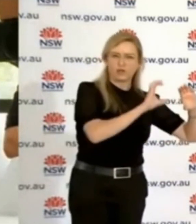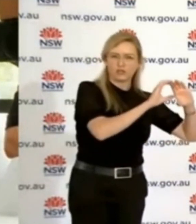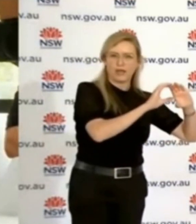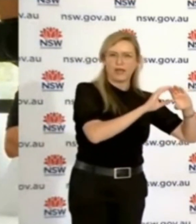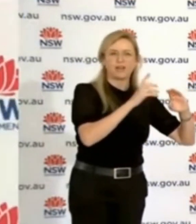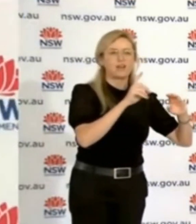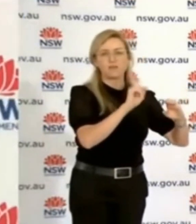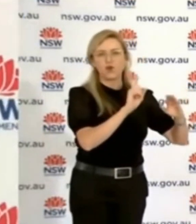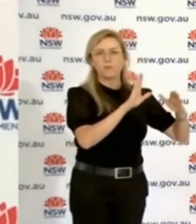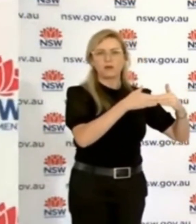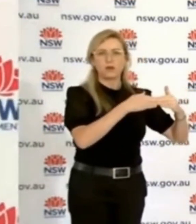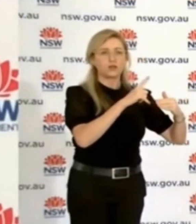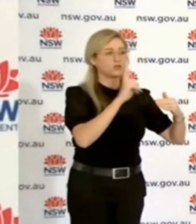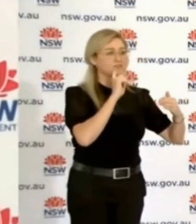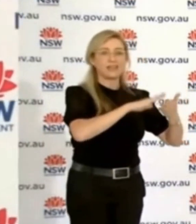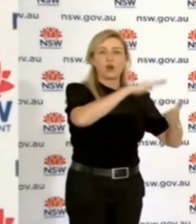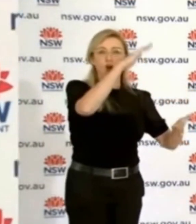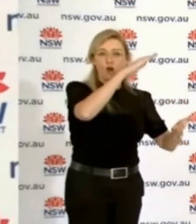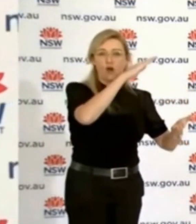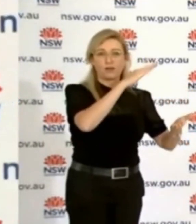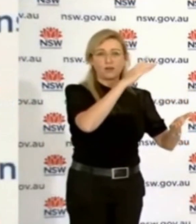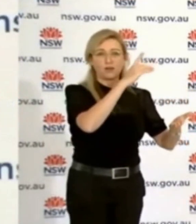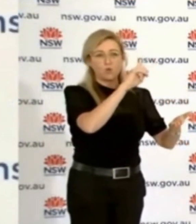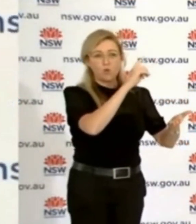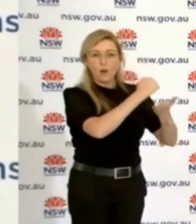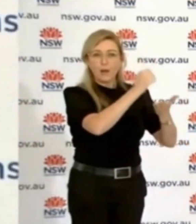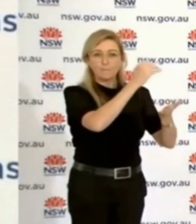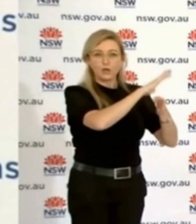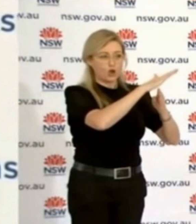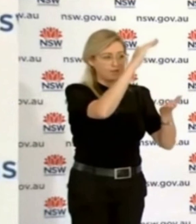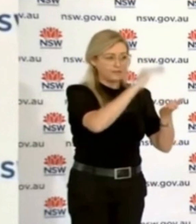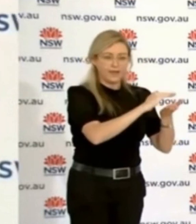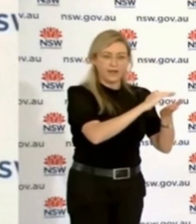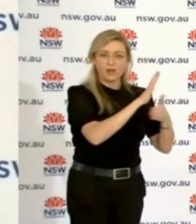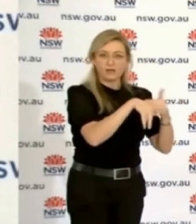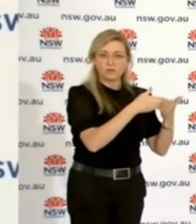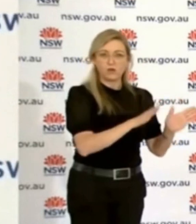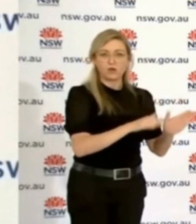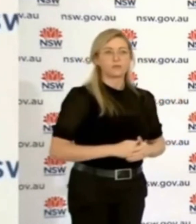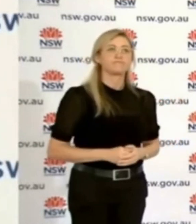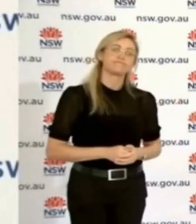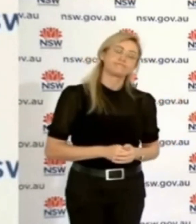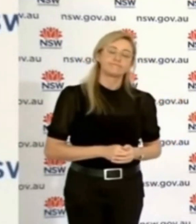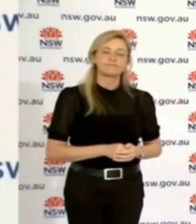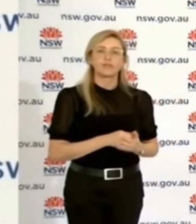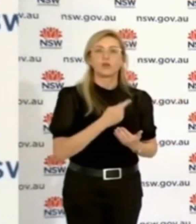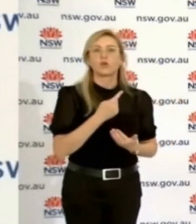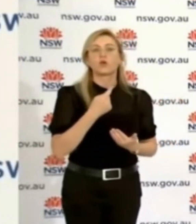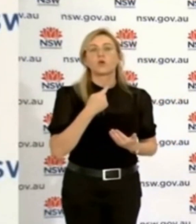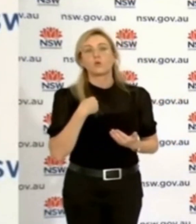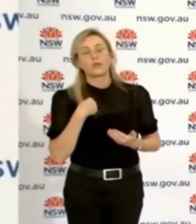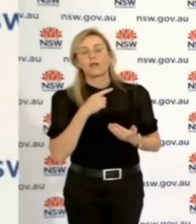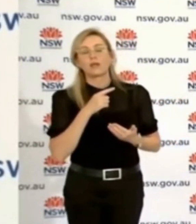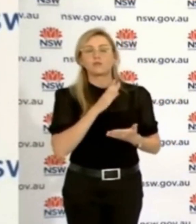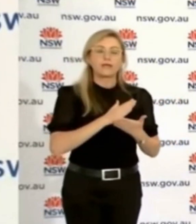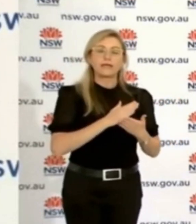dose? Look, I think that's a bit of a hypothetical question. What we're really focused on at the moment is increasing the vaccine coverage in those